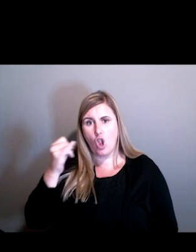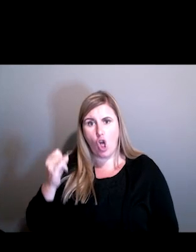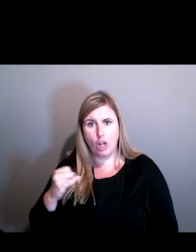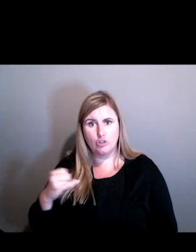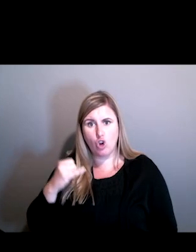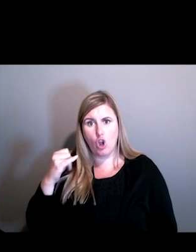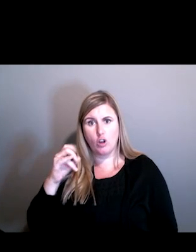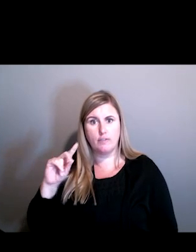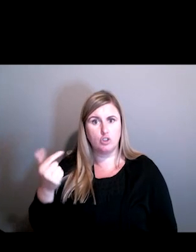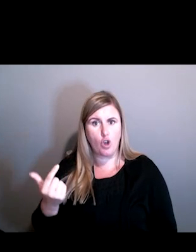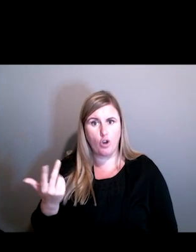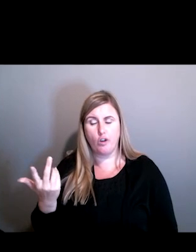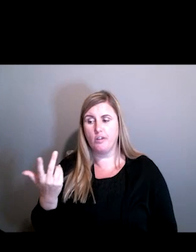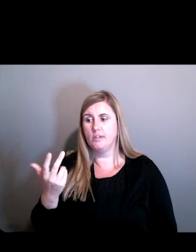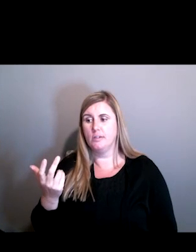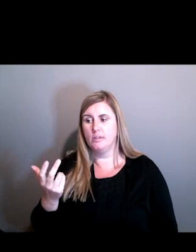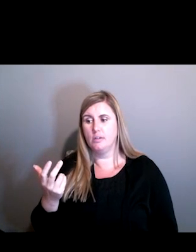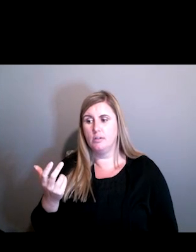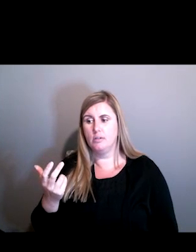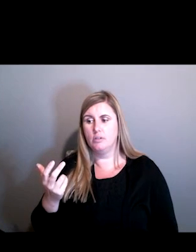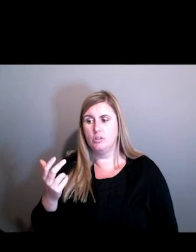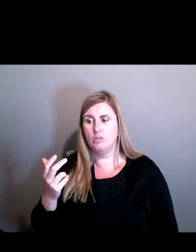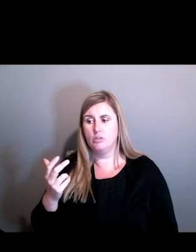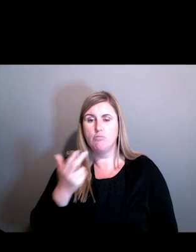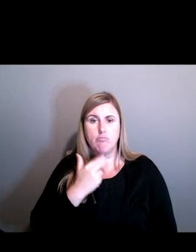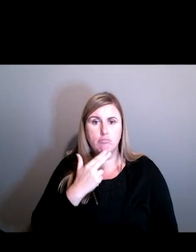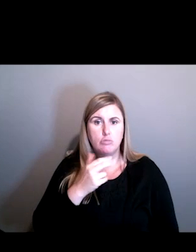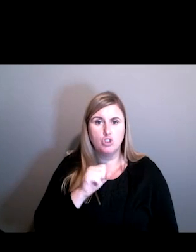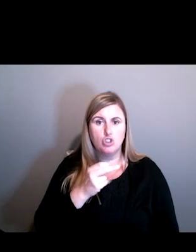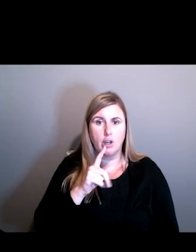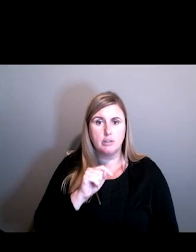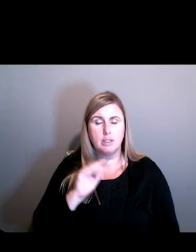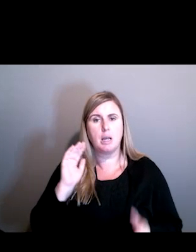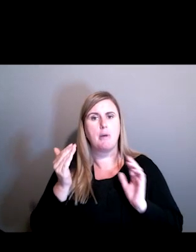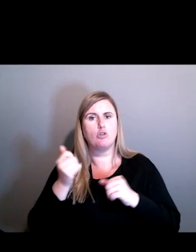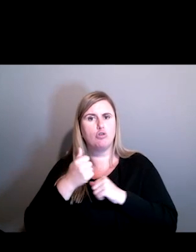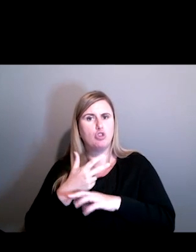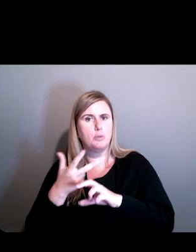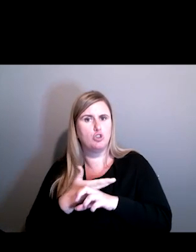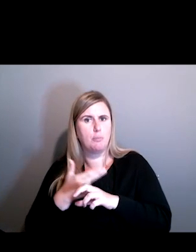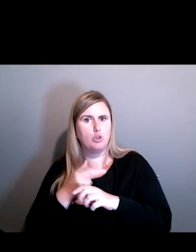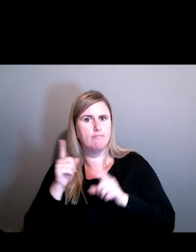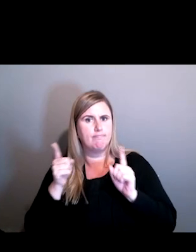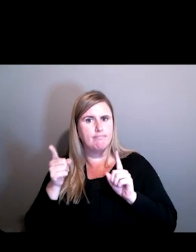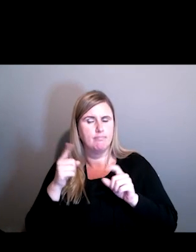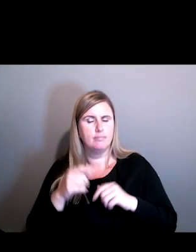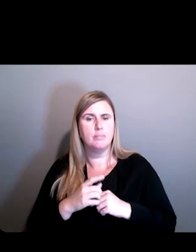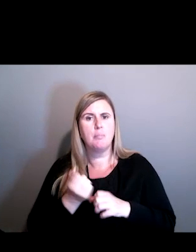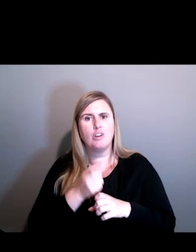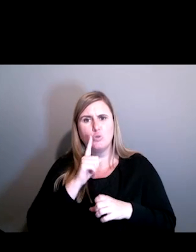line drawing of a dog and a small little Sheltie versus a German Shepherd. And